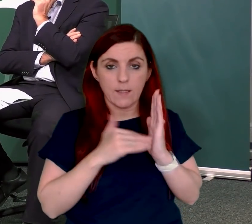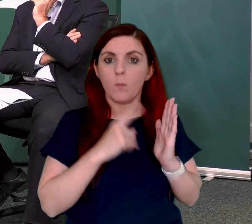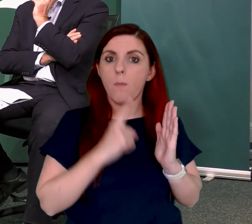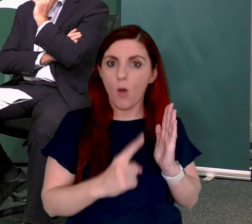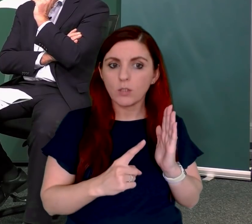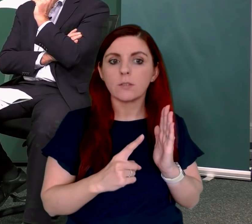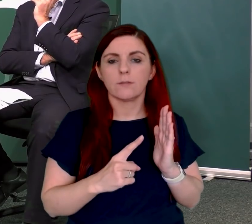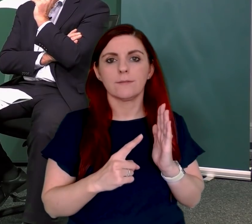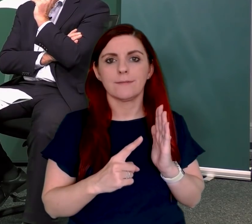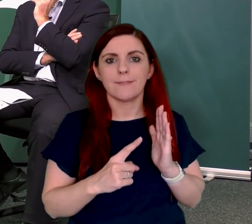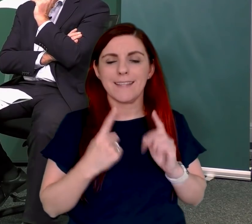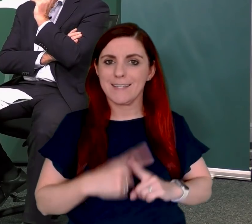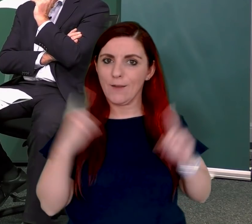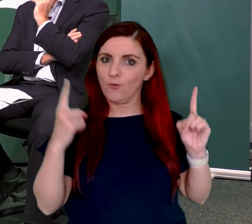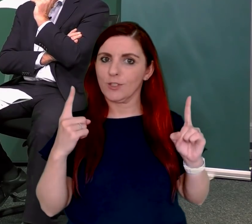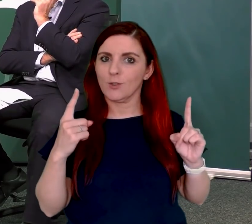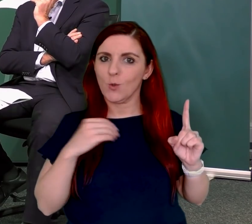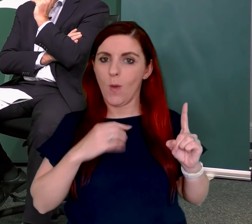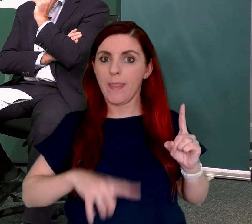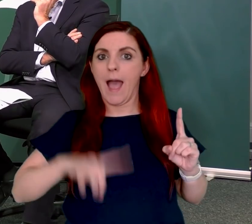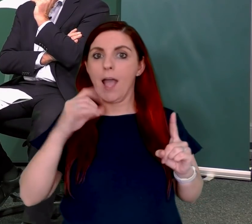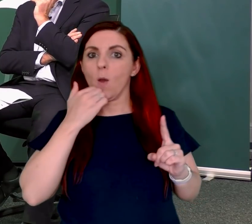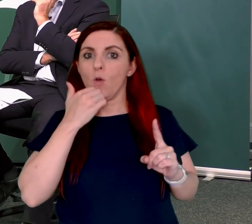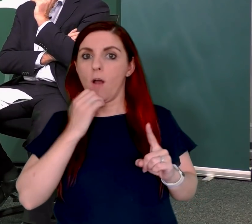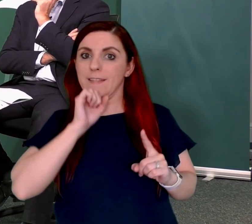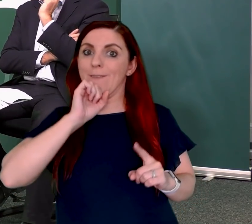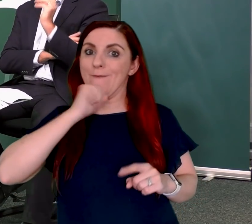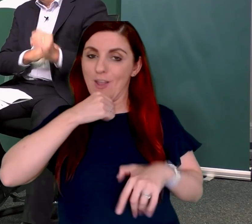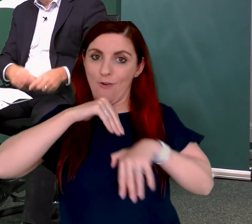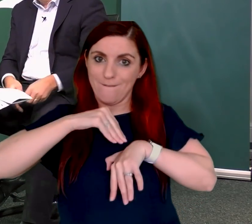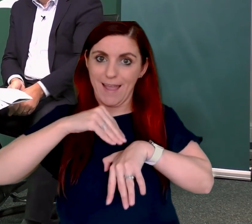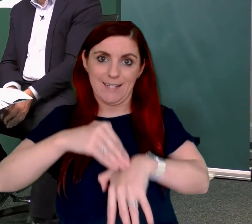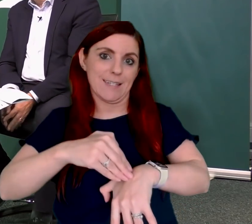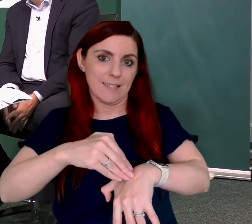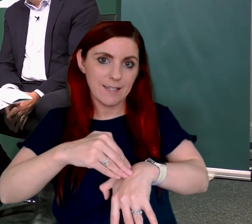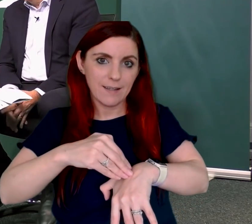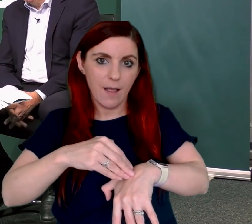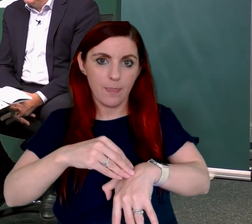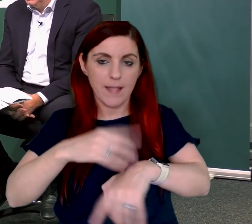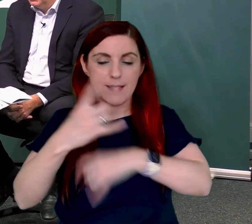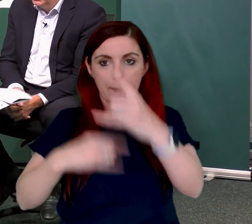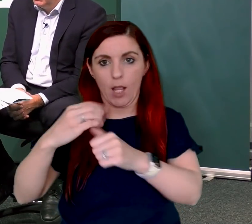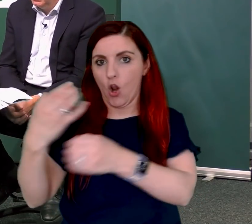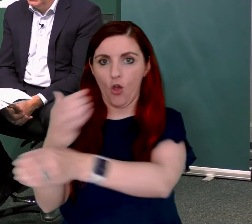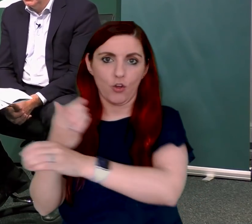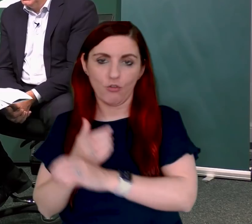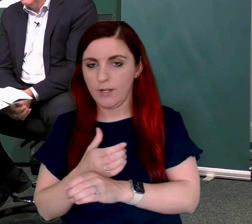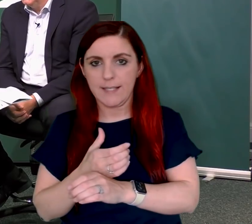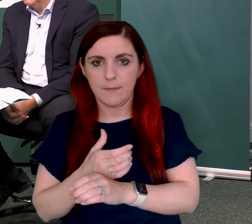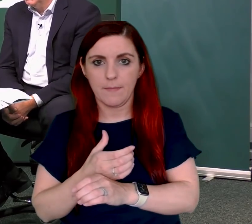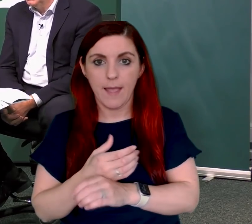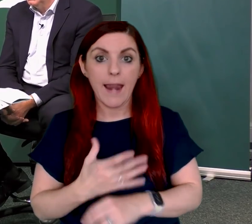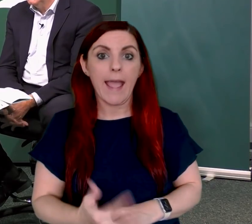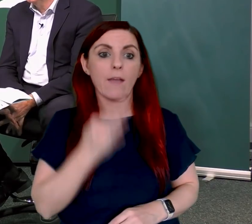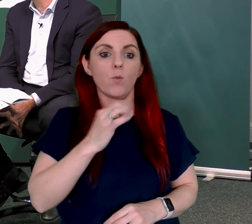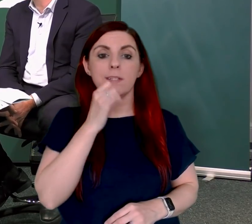have to distinguish that from high levels of harm. We are seeing certainly serious pressure on hospitals and ICUs now, but nothing to the level that we would have seen